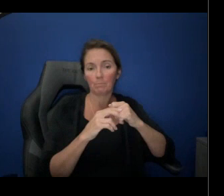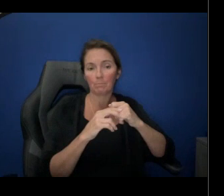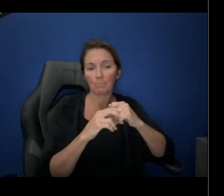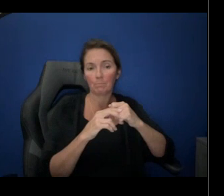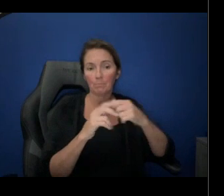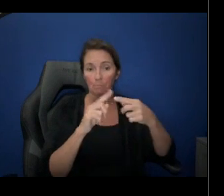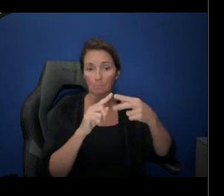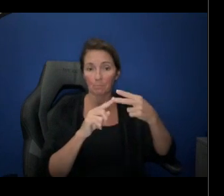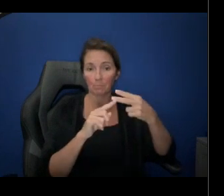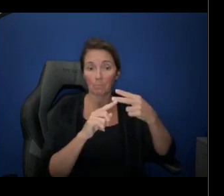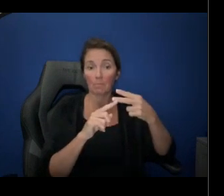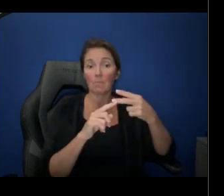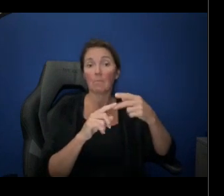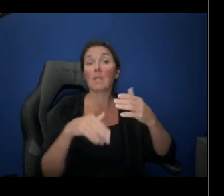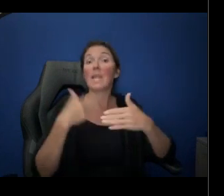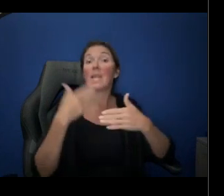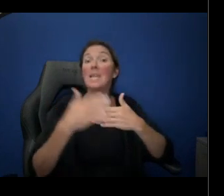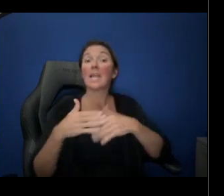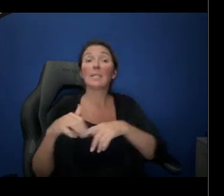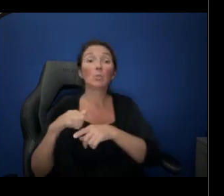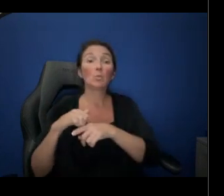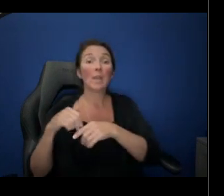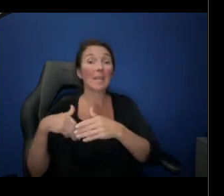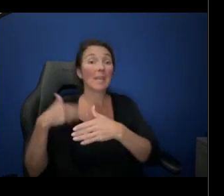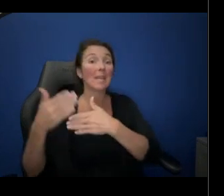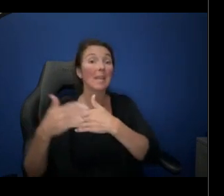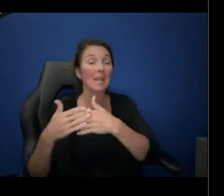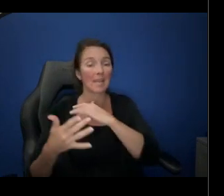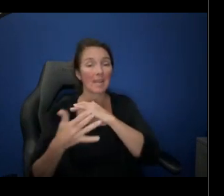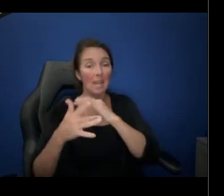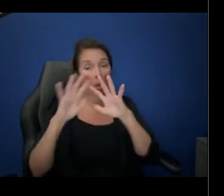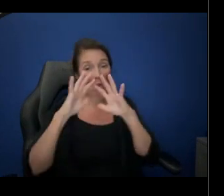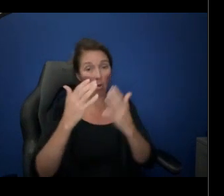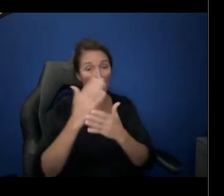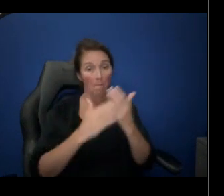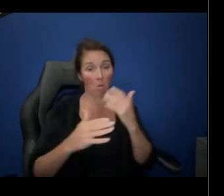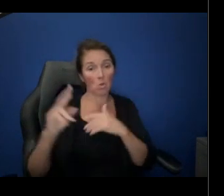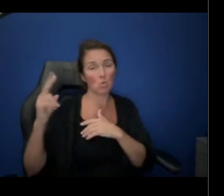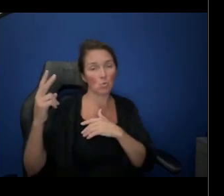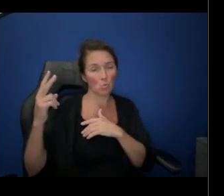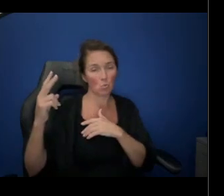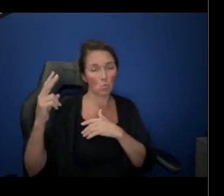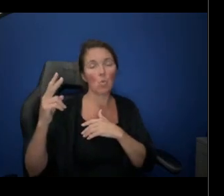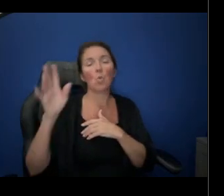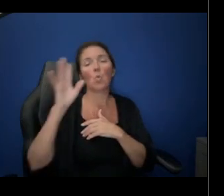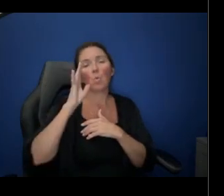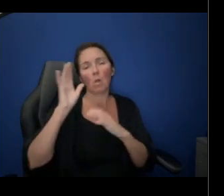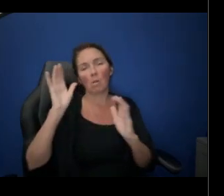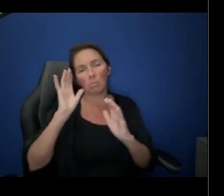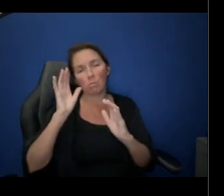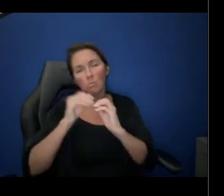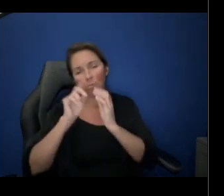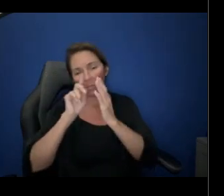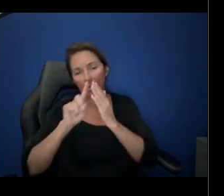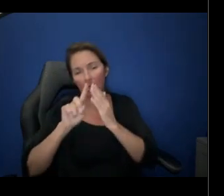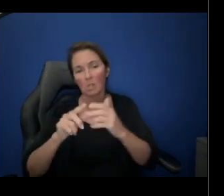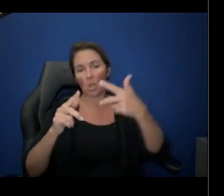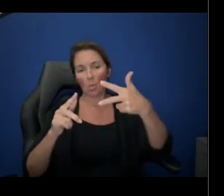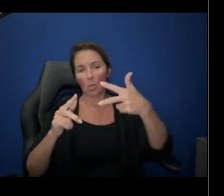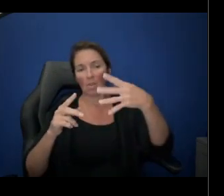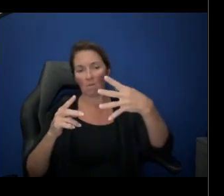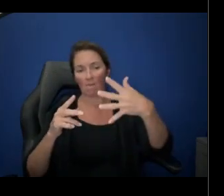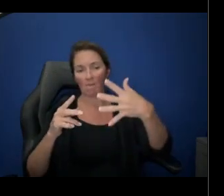The next training session, Technical Overview Part 2, will explore requirements 3 through